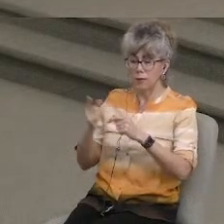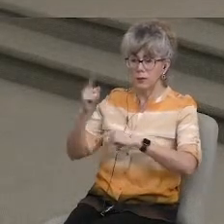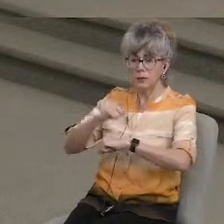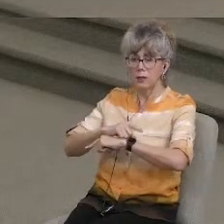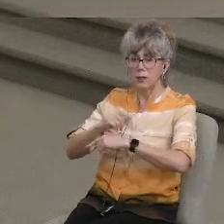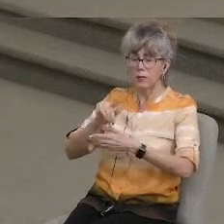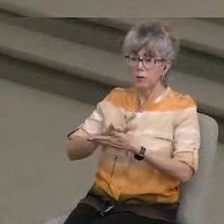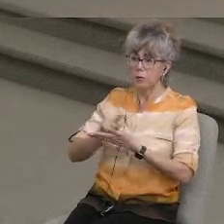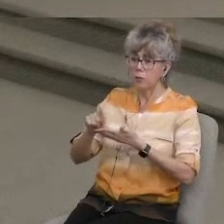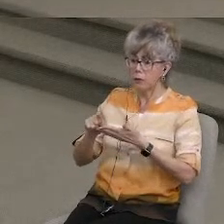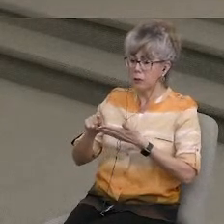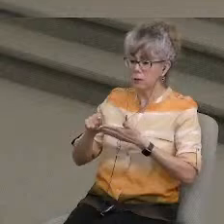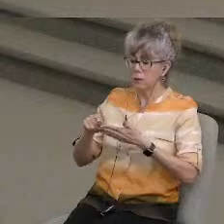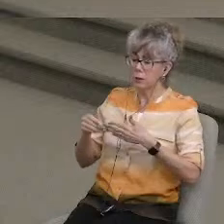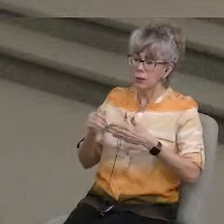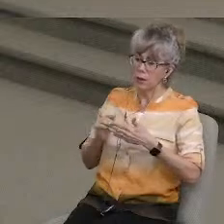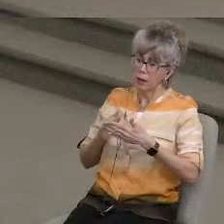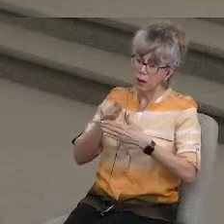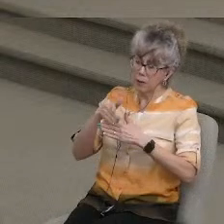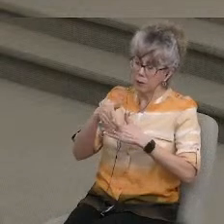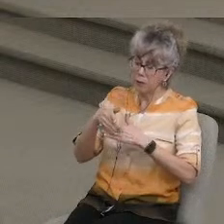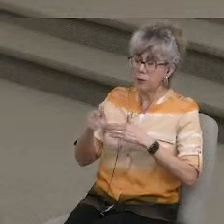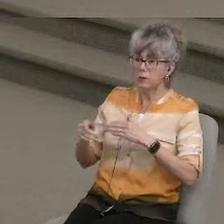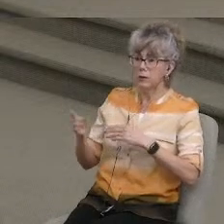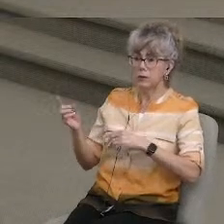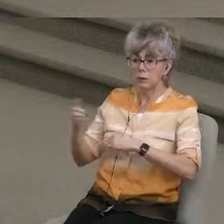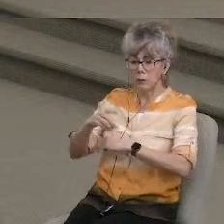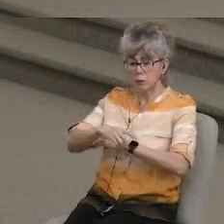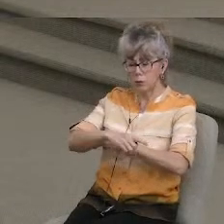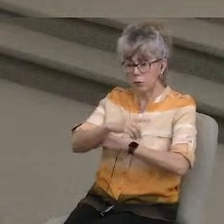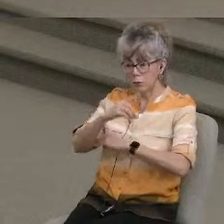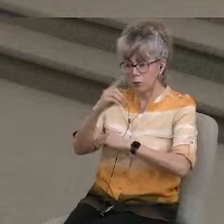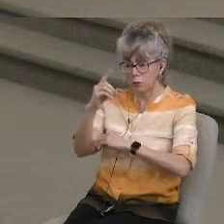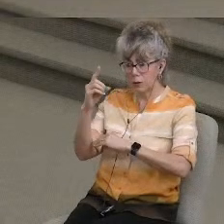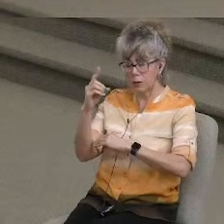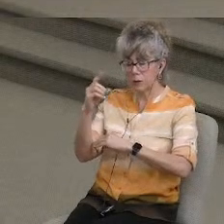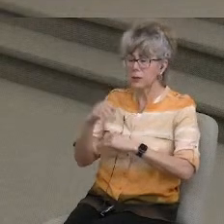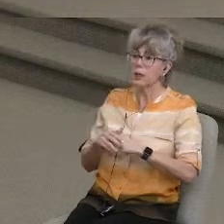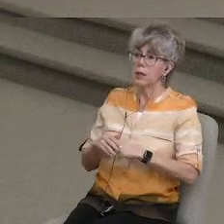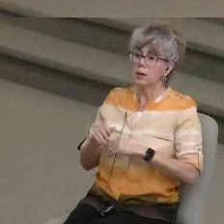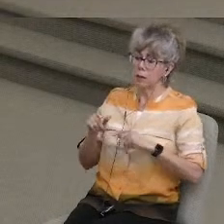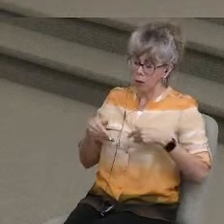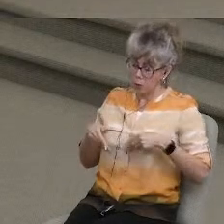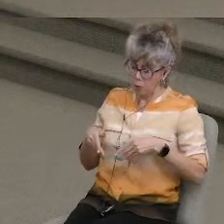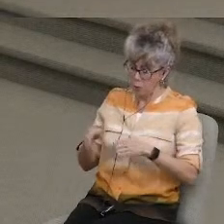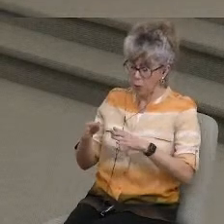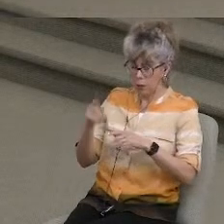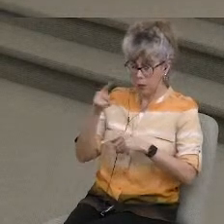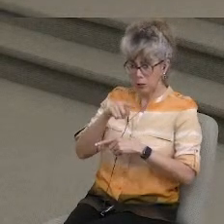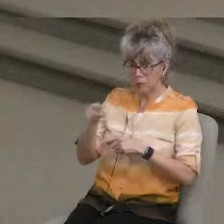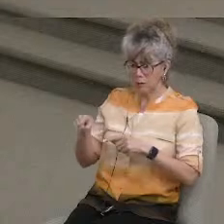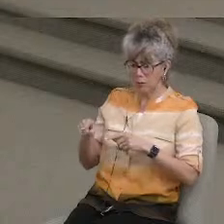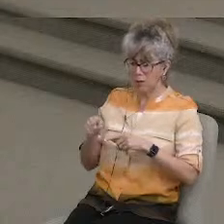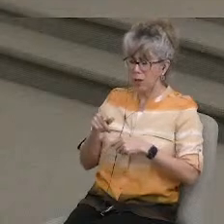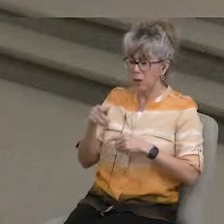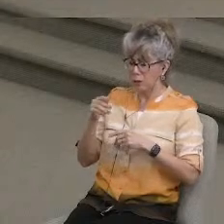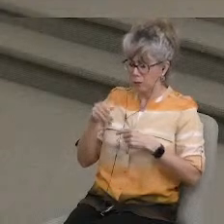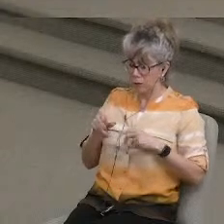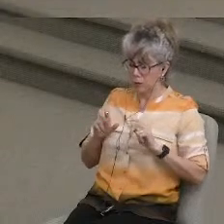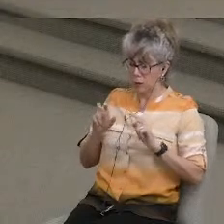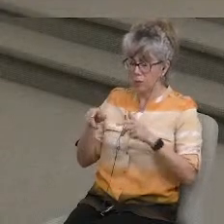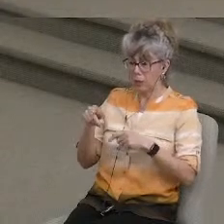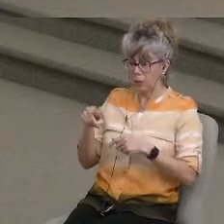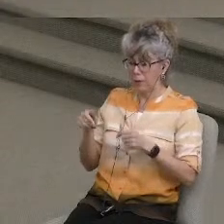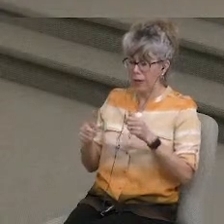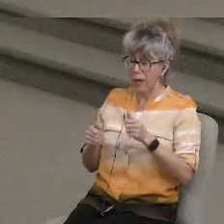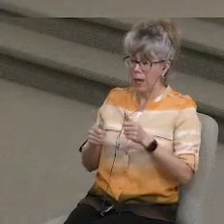after sunrise, they were on their way to the tomb, and they asked each other,